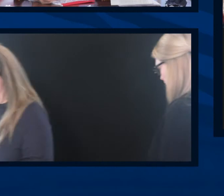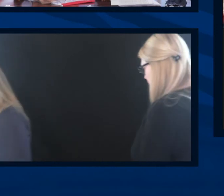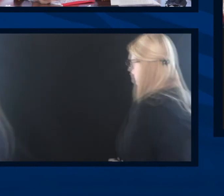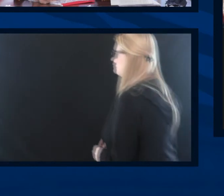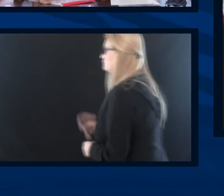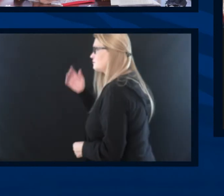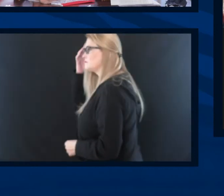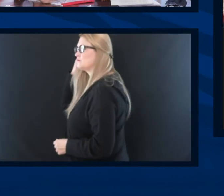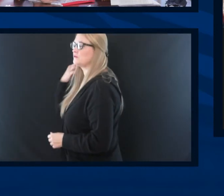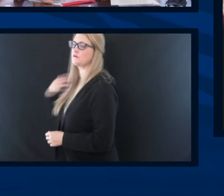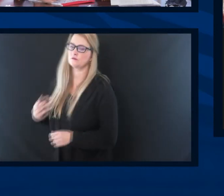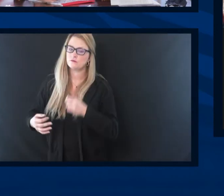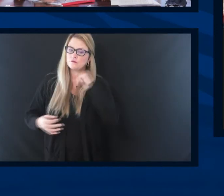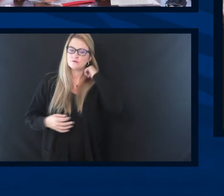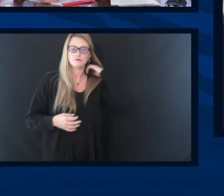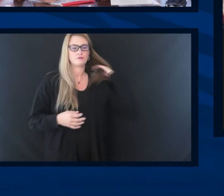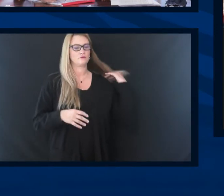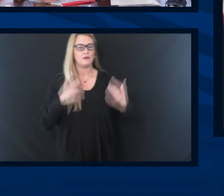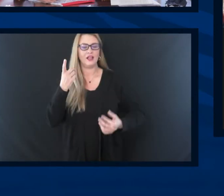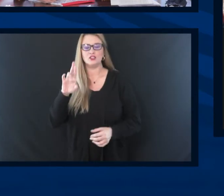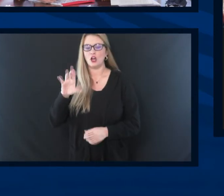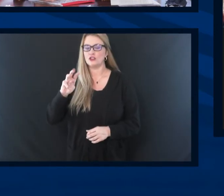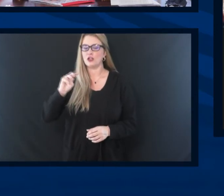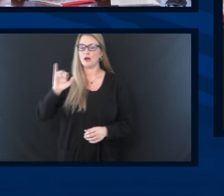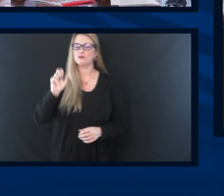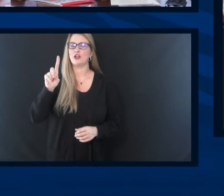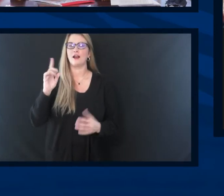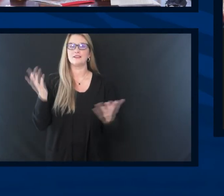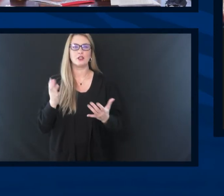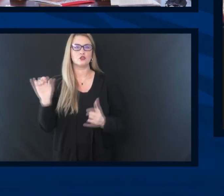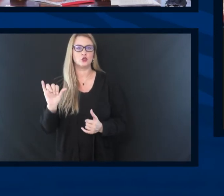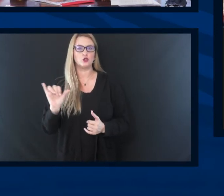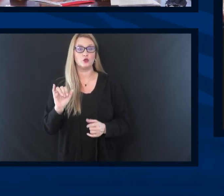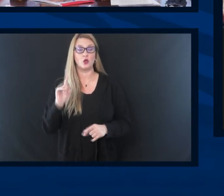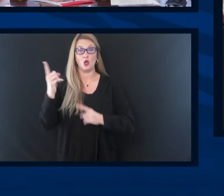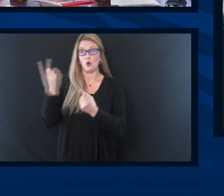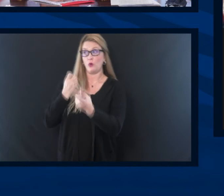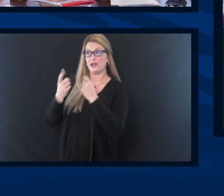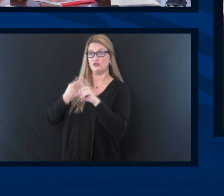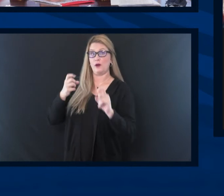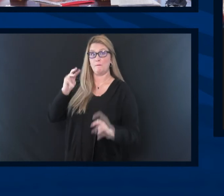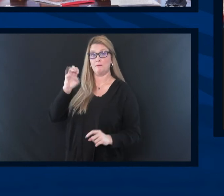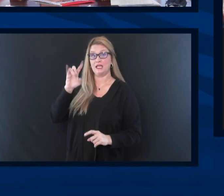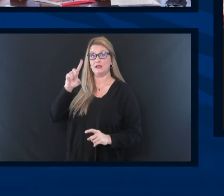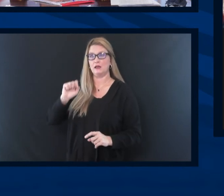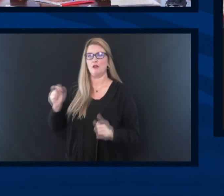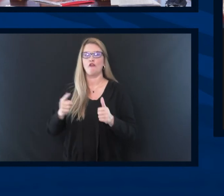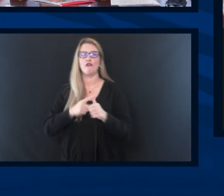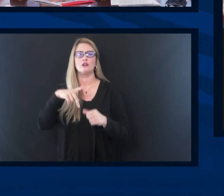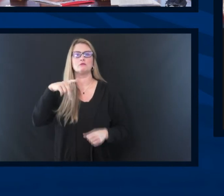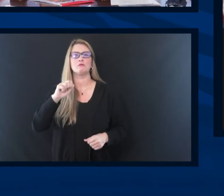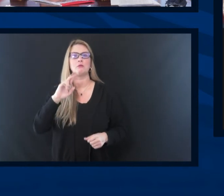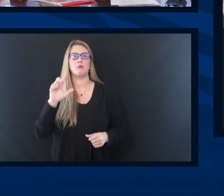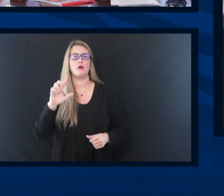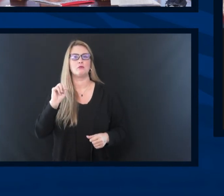Officer, is also joining us today and is available for questions. We'll now go to questions from members of the media. The first today from Paul Mullen with